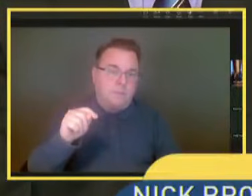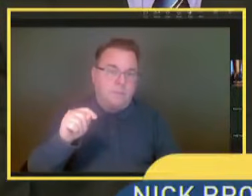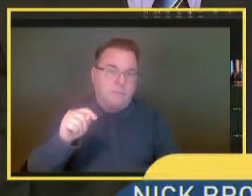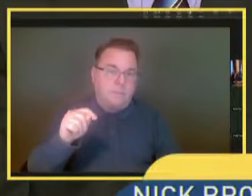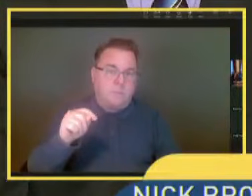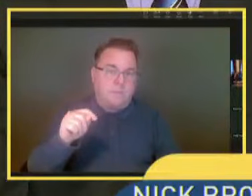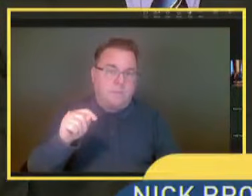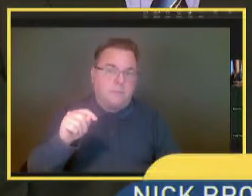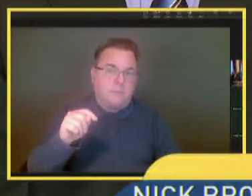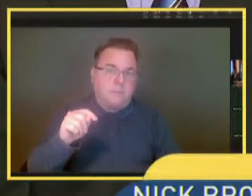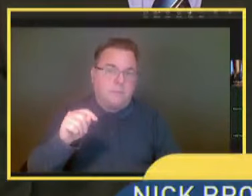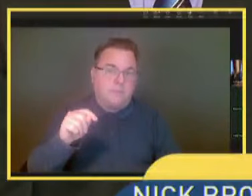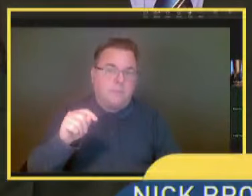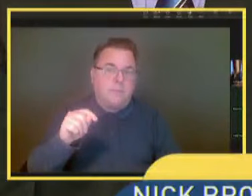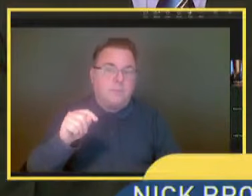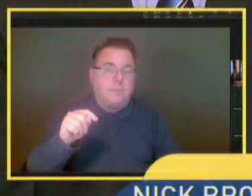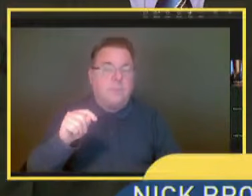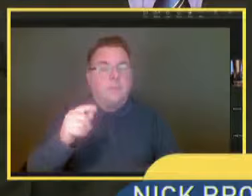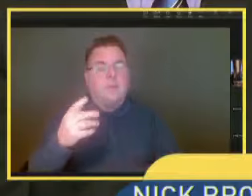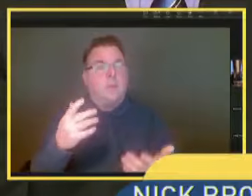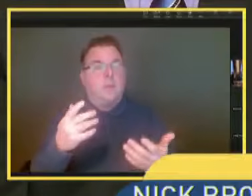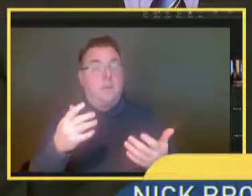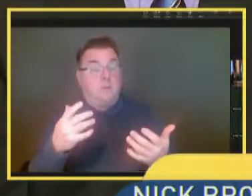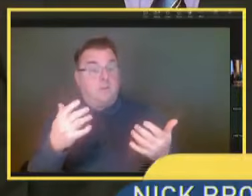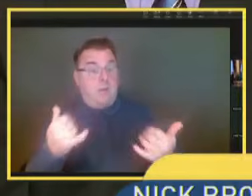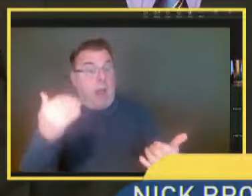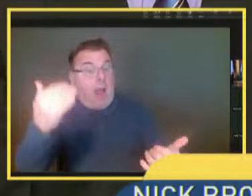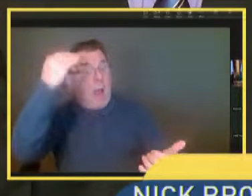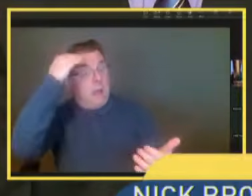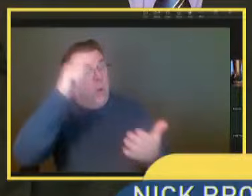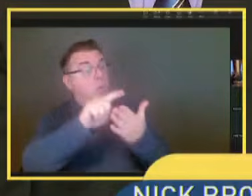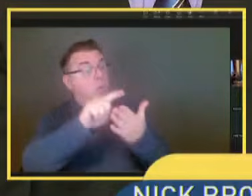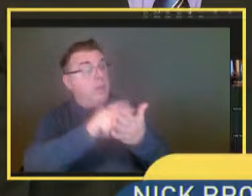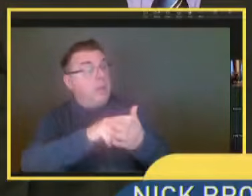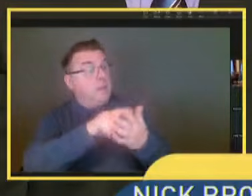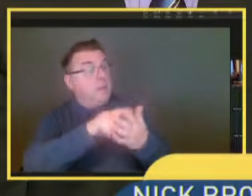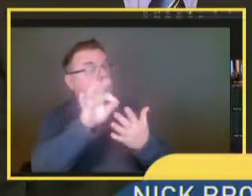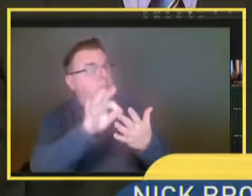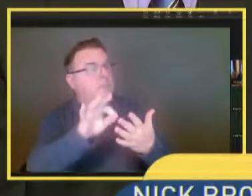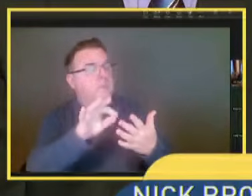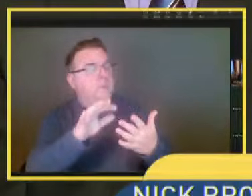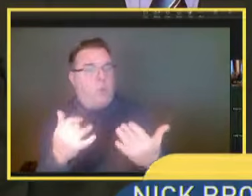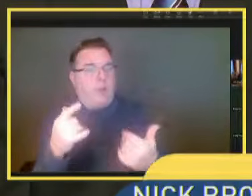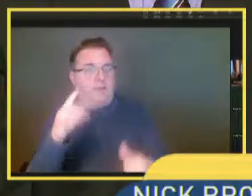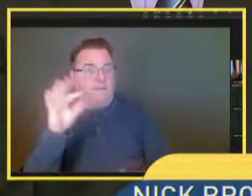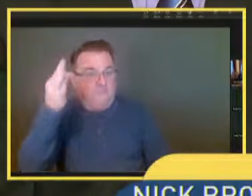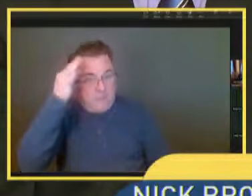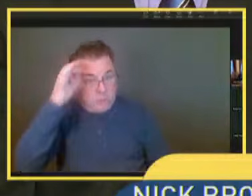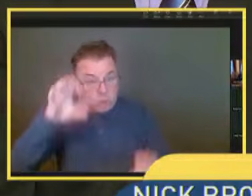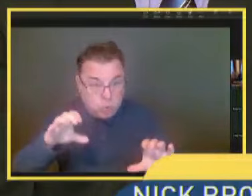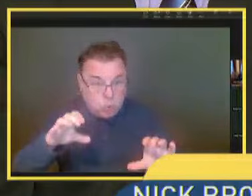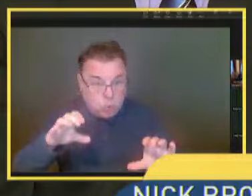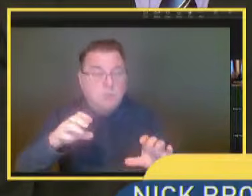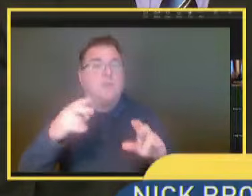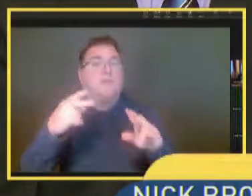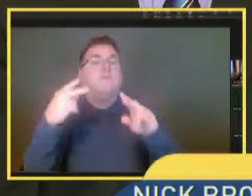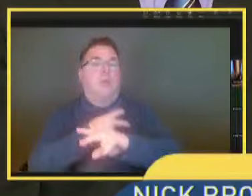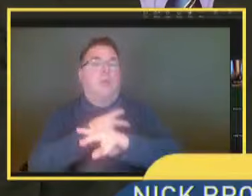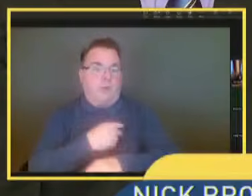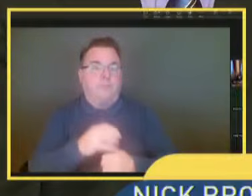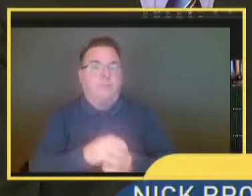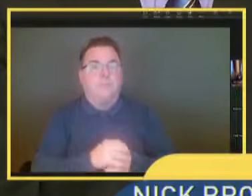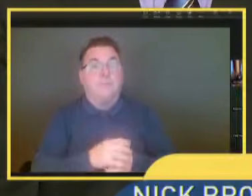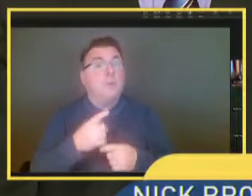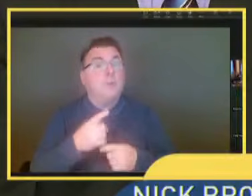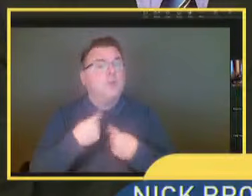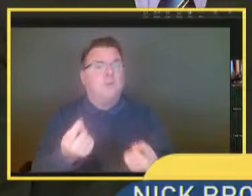actions or options will be because we do not know what the federal government will do here. what we have seen thus far is truly unprecedented